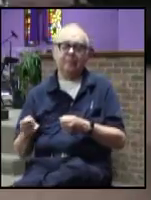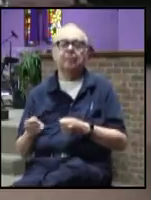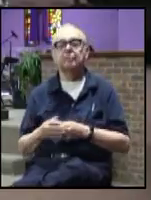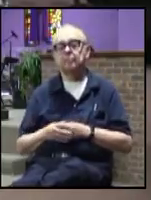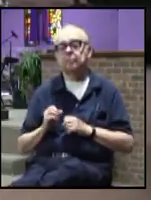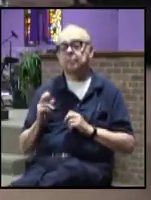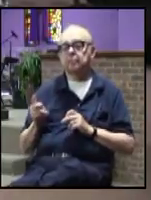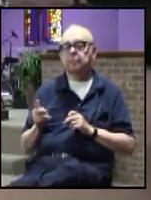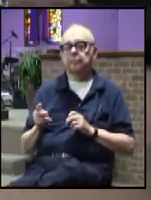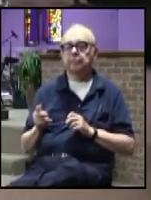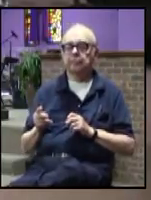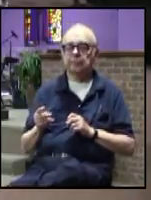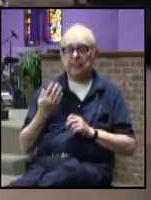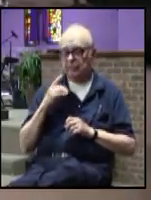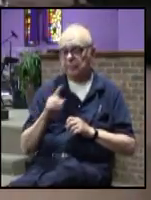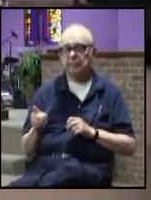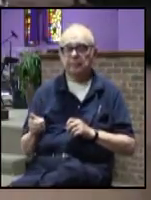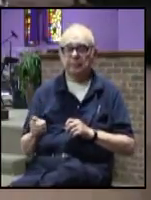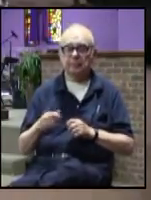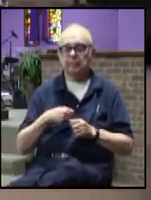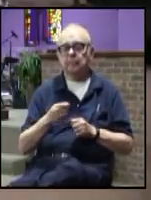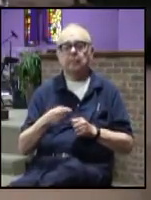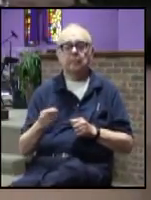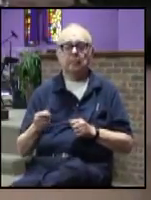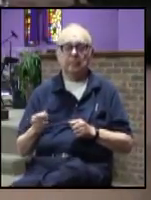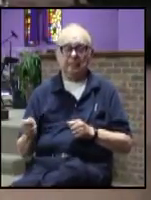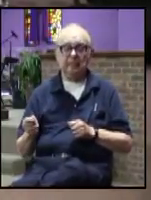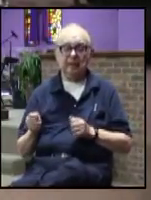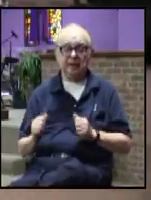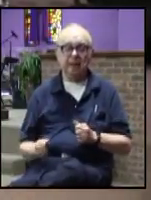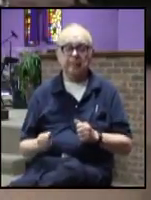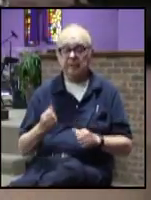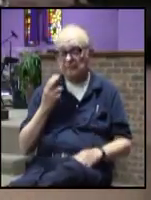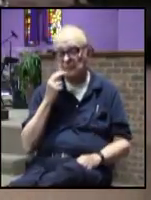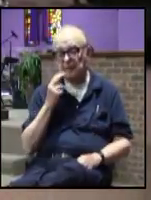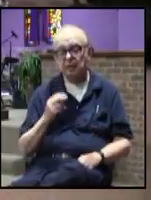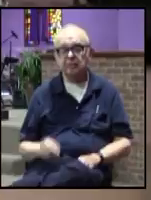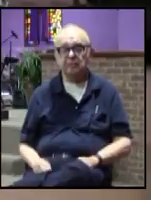cards, okay? And I don't know about y'all, but playing cards can be fun.